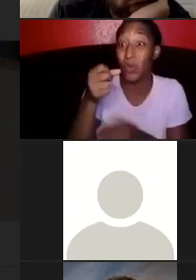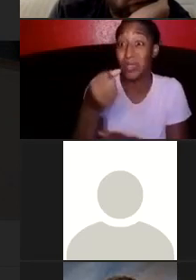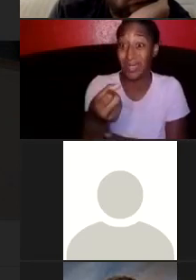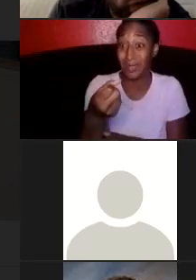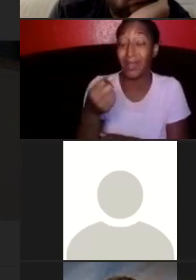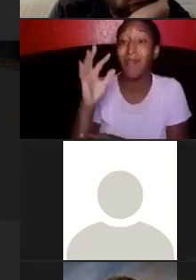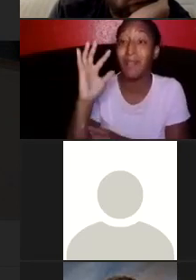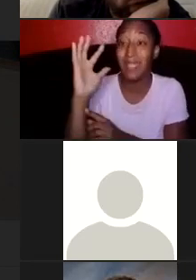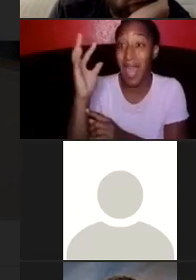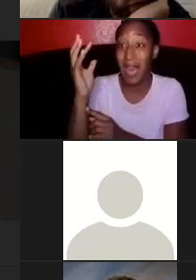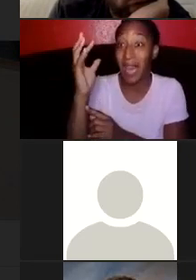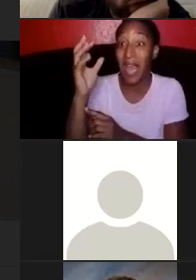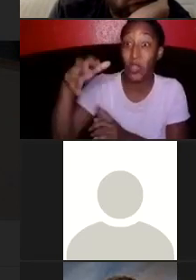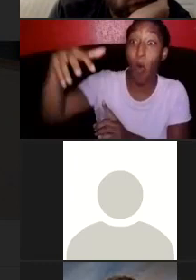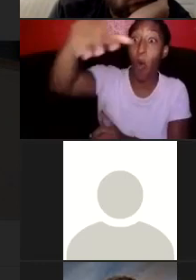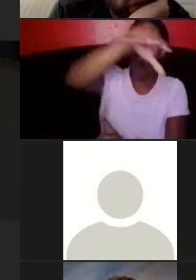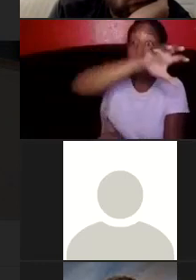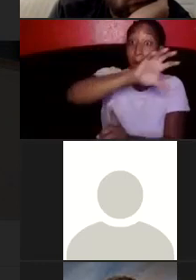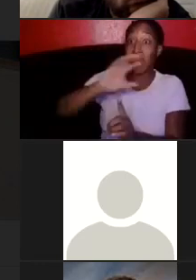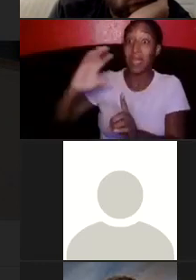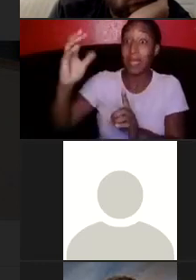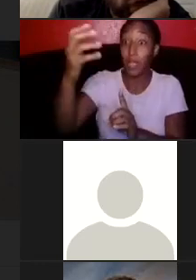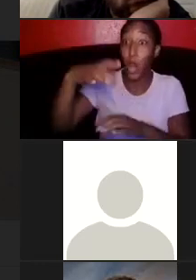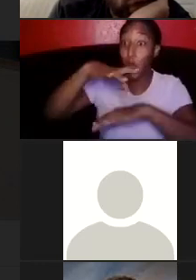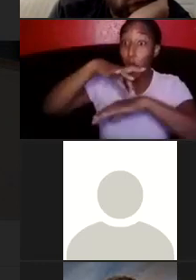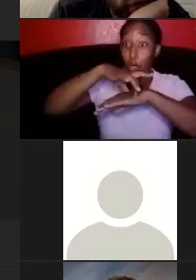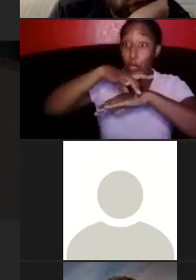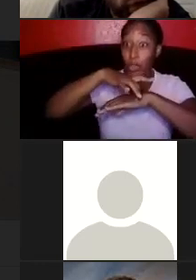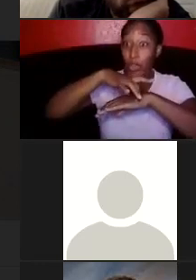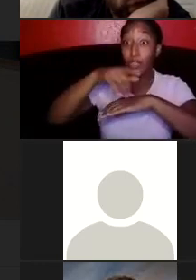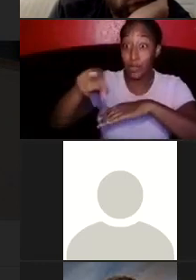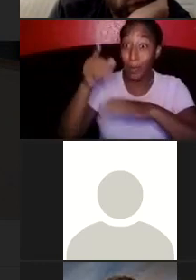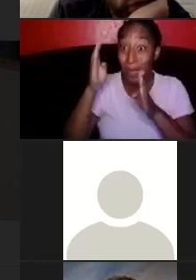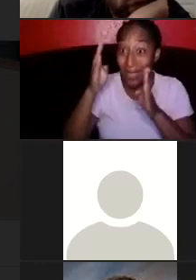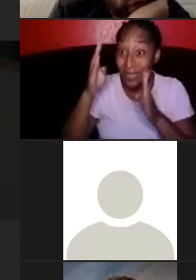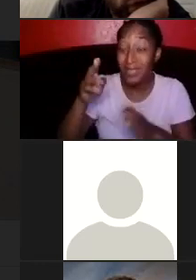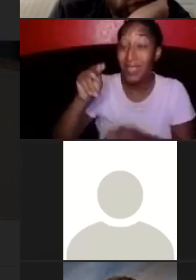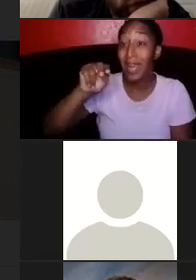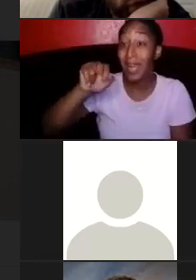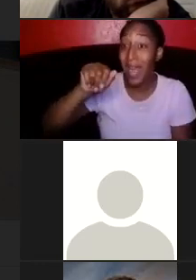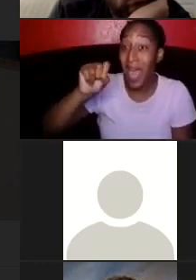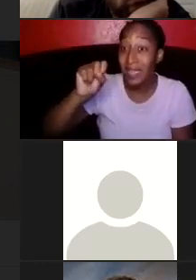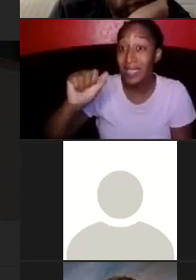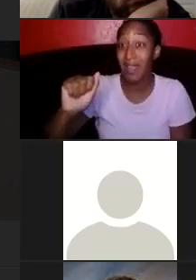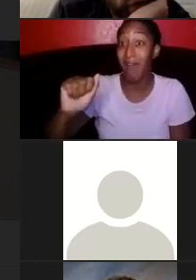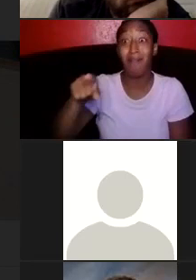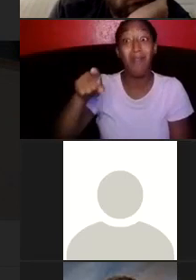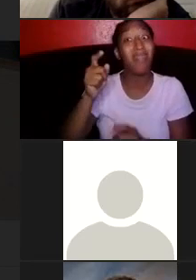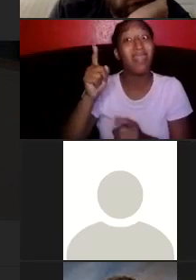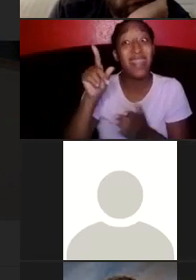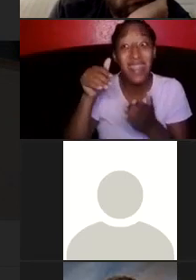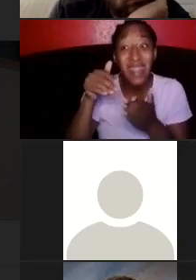attention to any of the kind of reports by NASA and those other organizations. I mean, there are thousands of satellites out